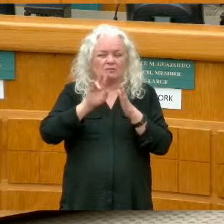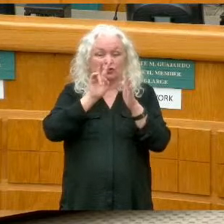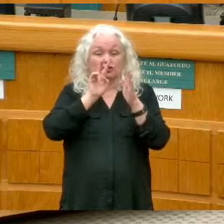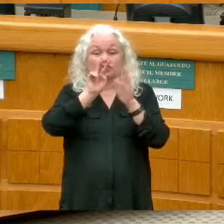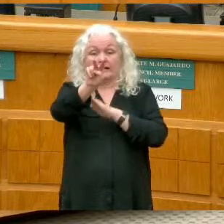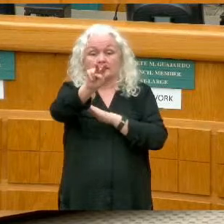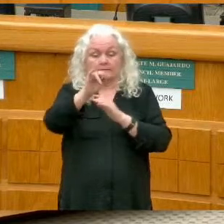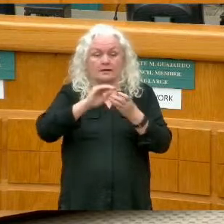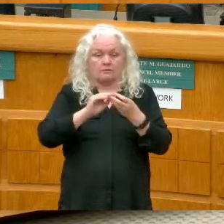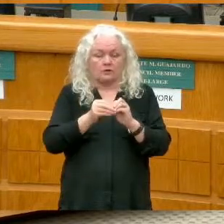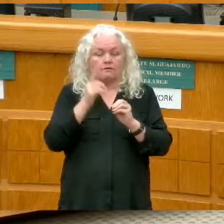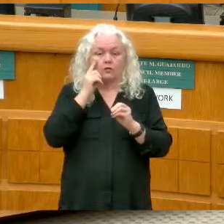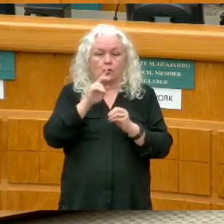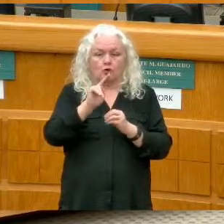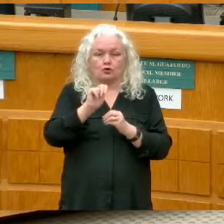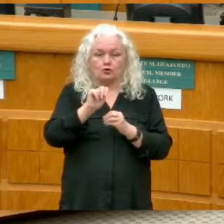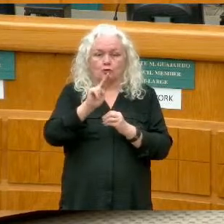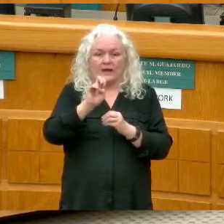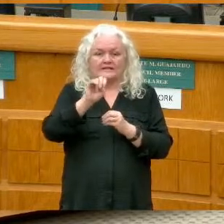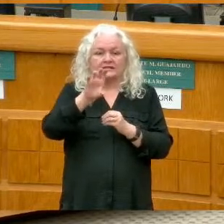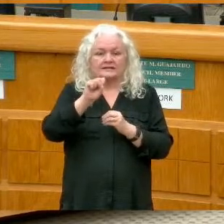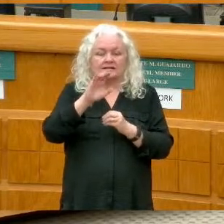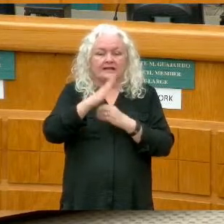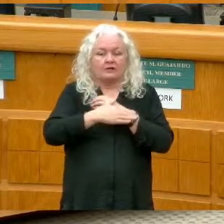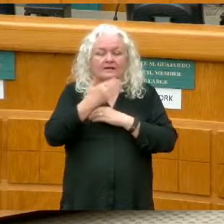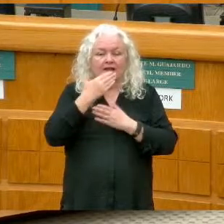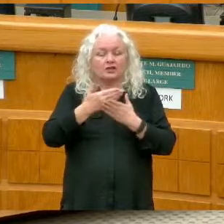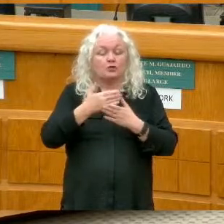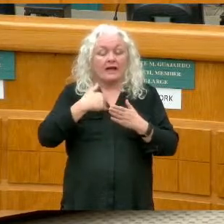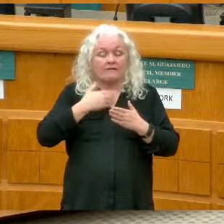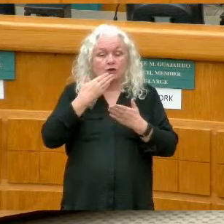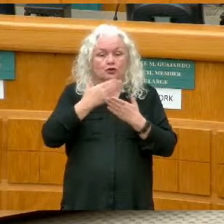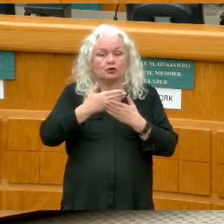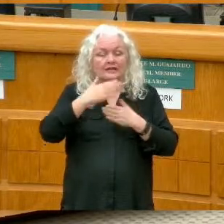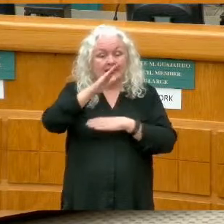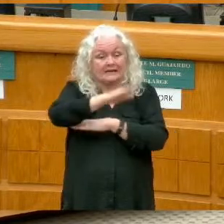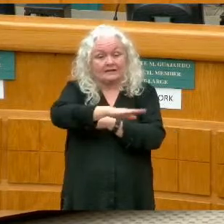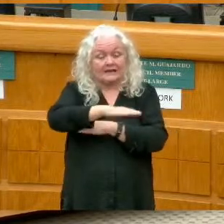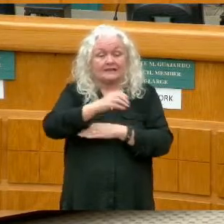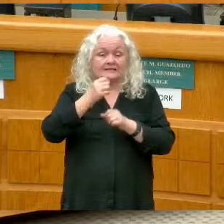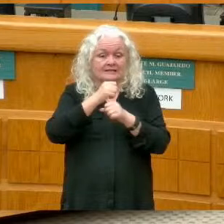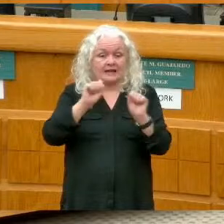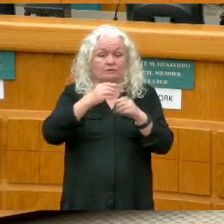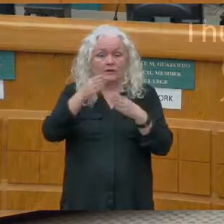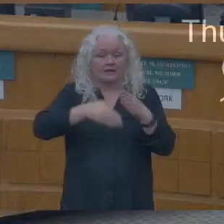projections for Nueces County. All right, so thank you. Have a good evening. Have a safe weekend. Thanks.